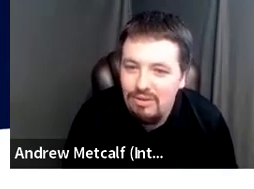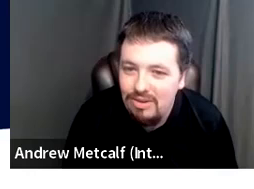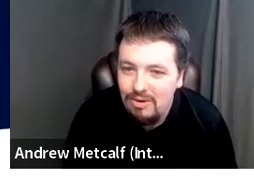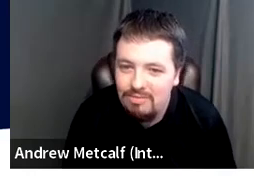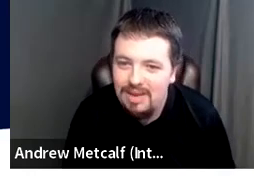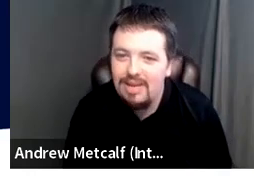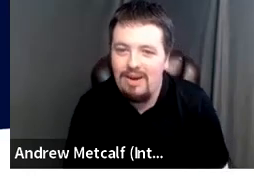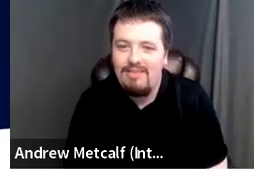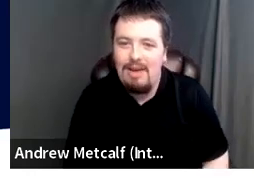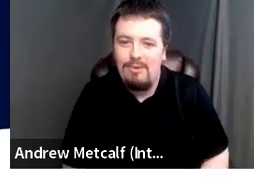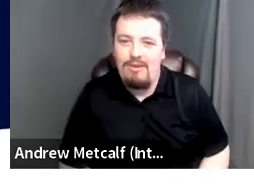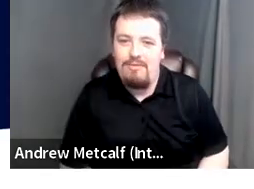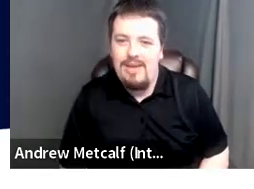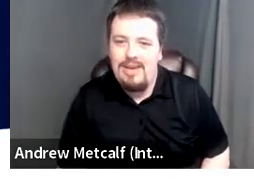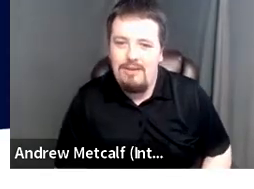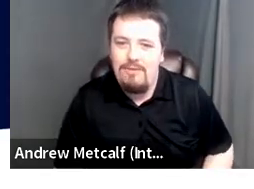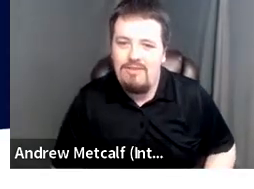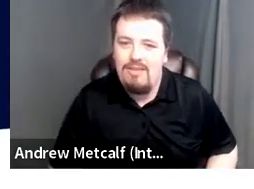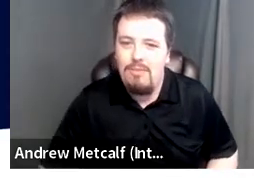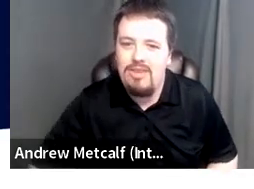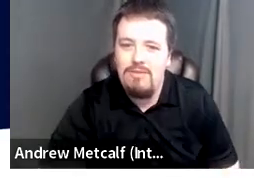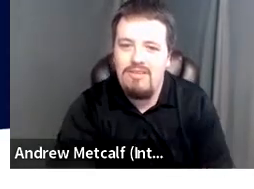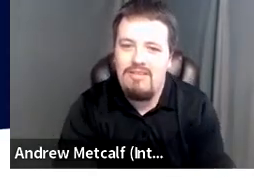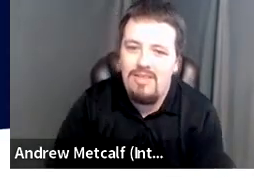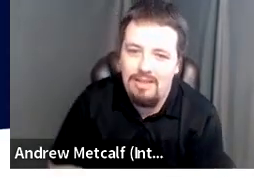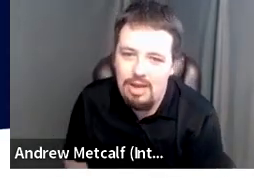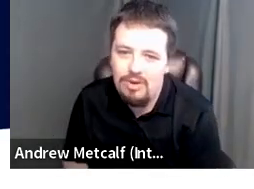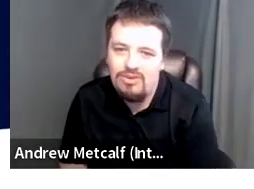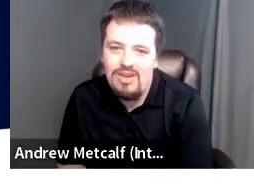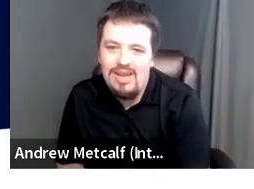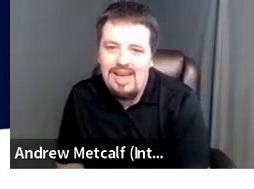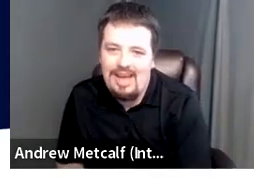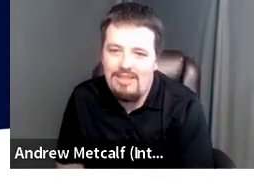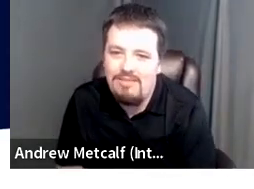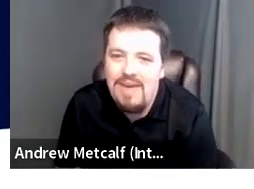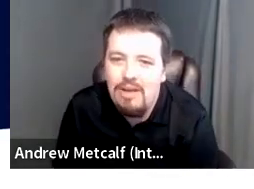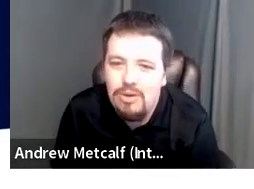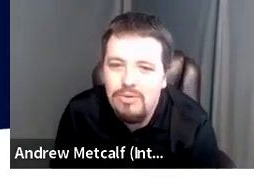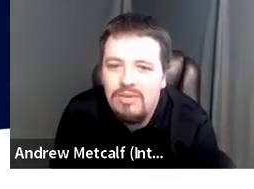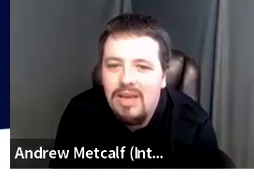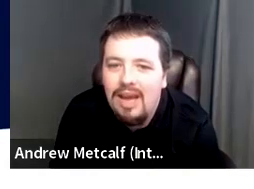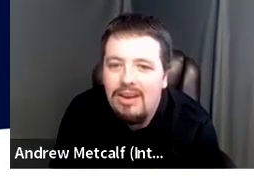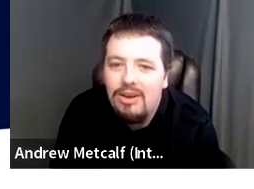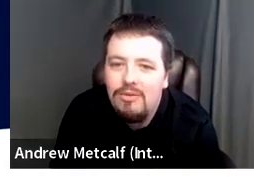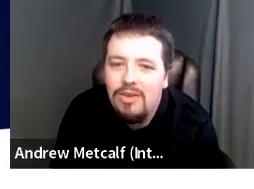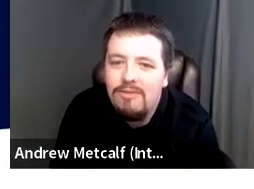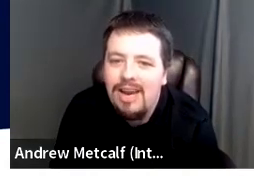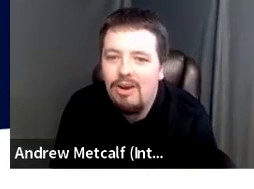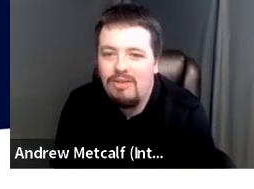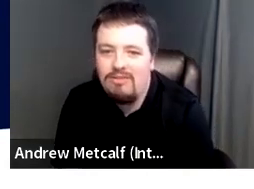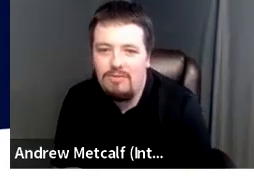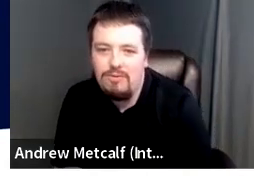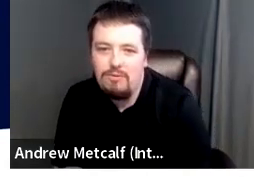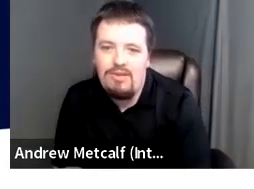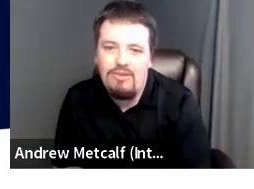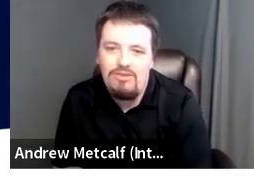deaf school. So there's many different examples of differences, small differences in the language and values. And they're finding